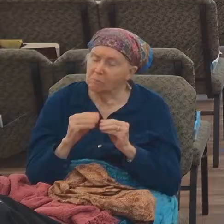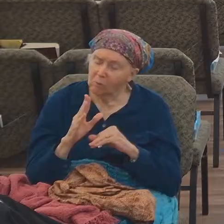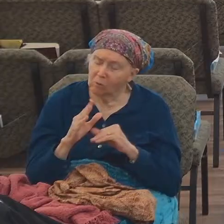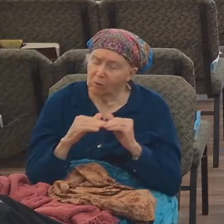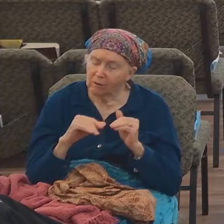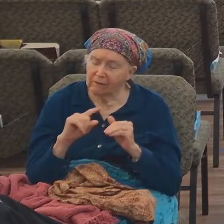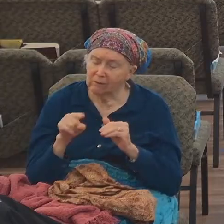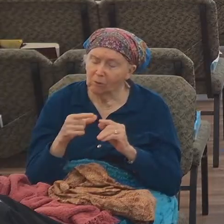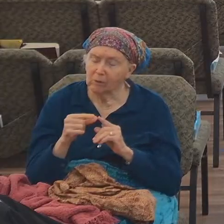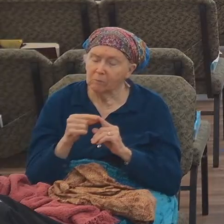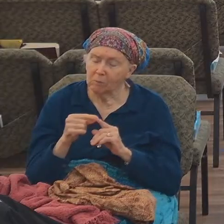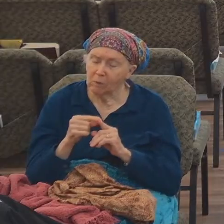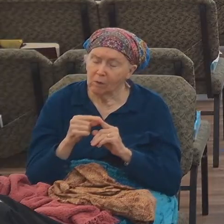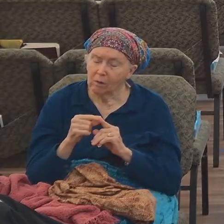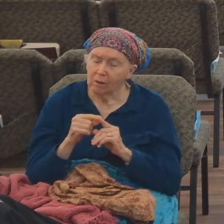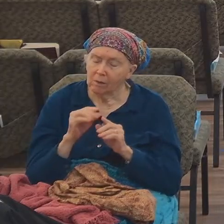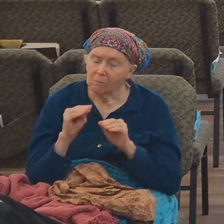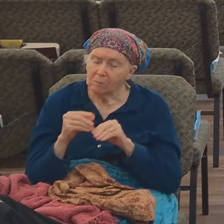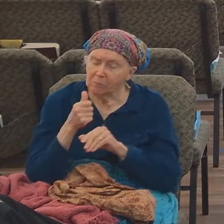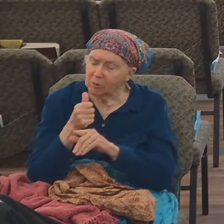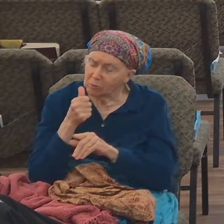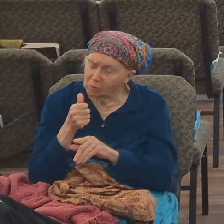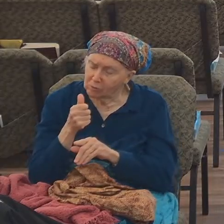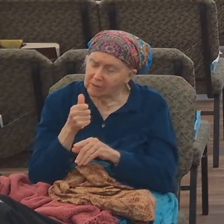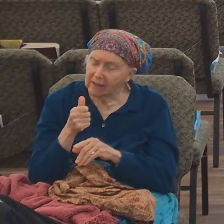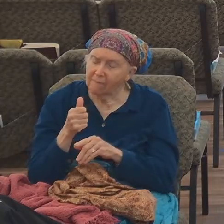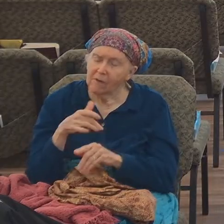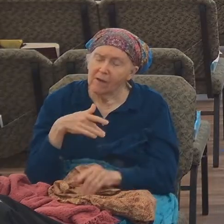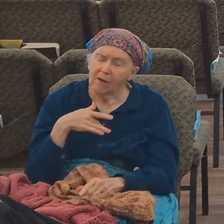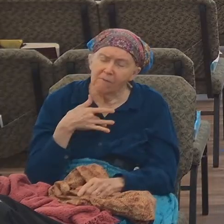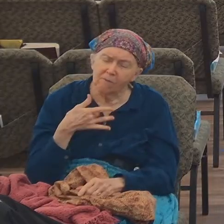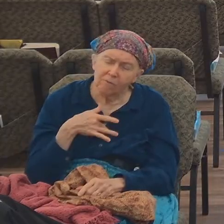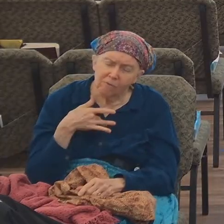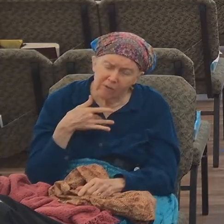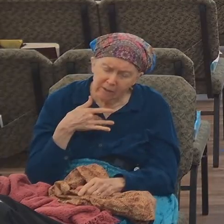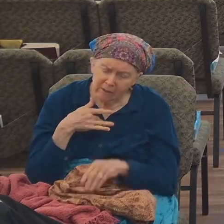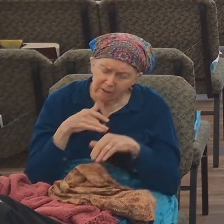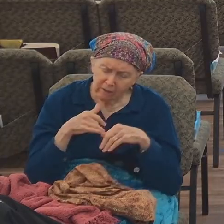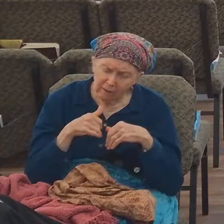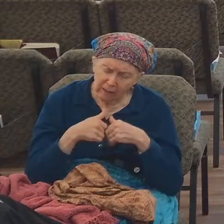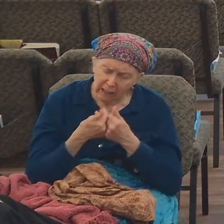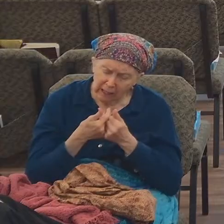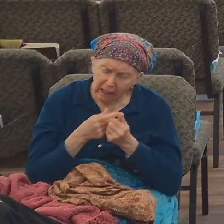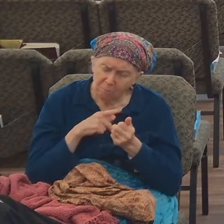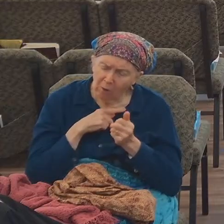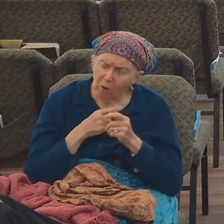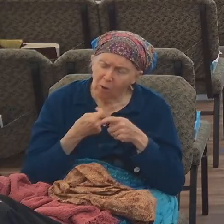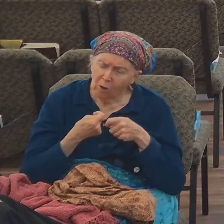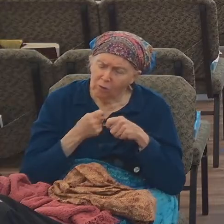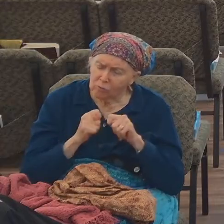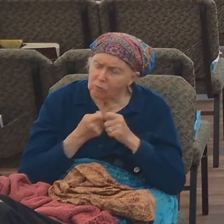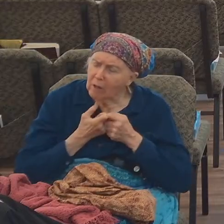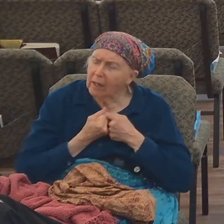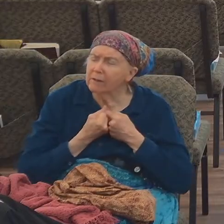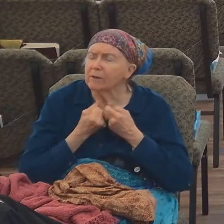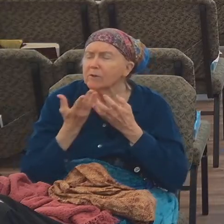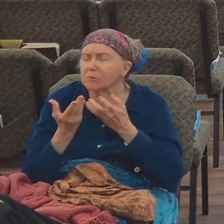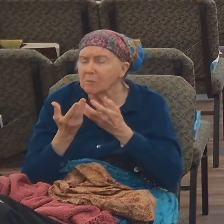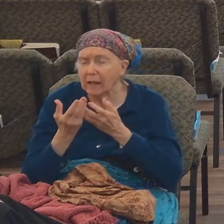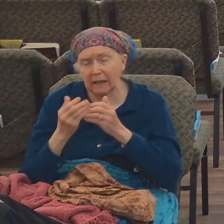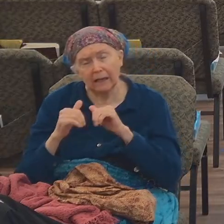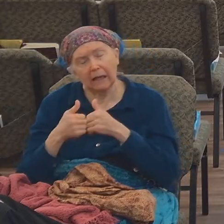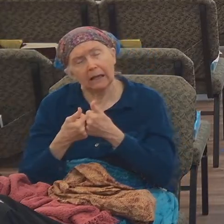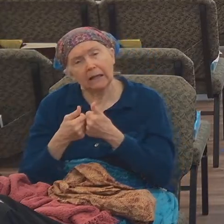there. Right? Feel what he's feeling and what he's trying to express, and maybe how they would receive